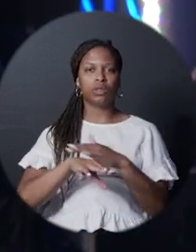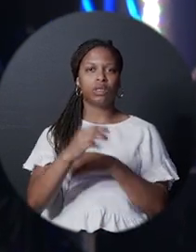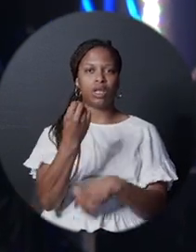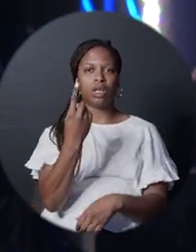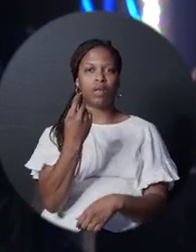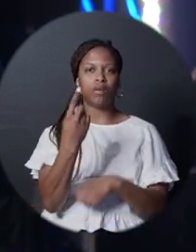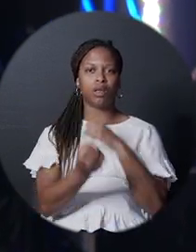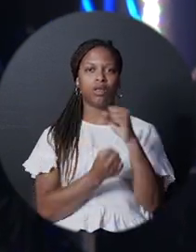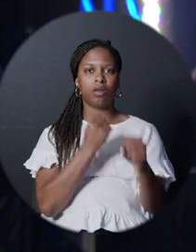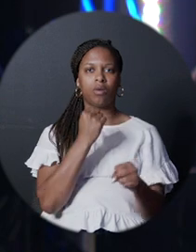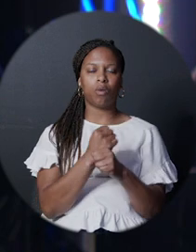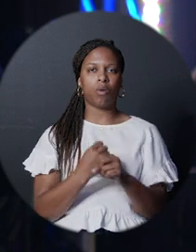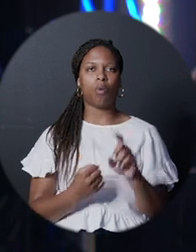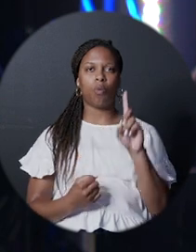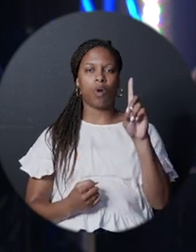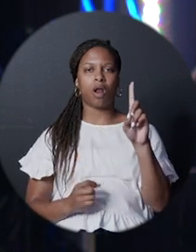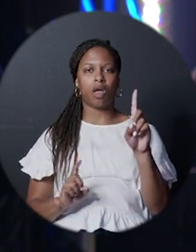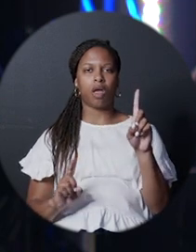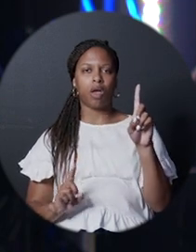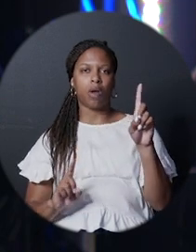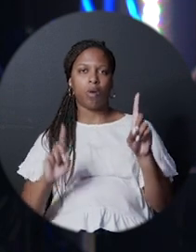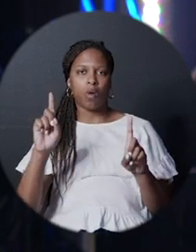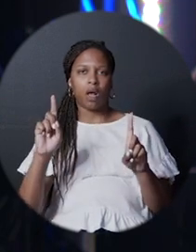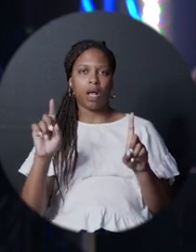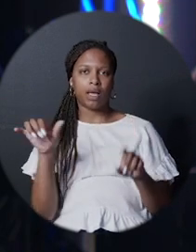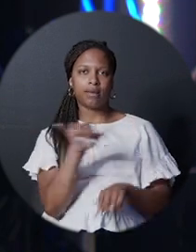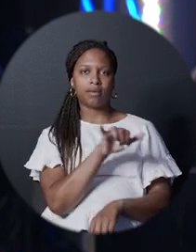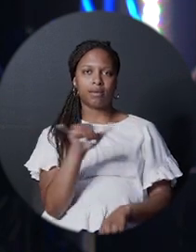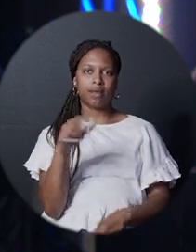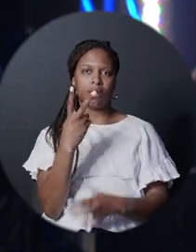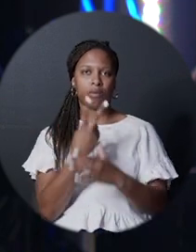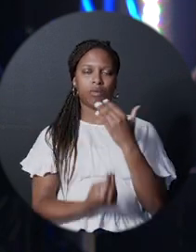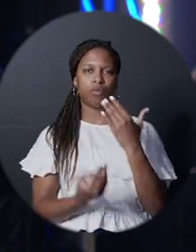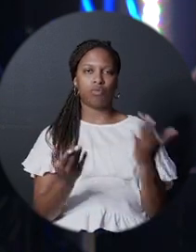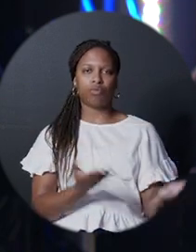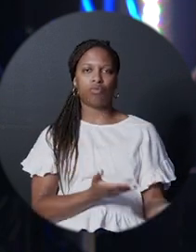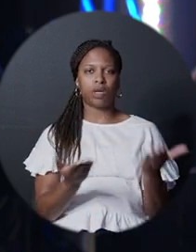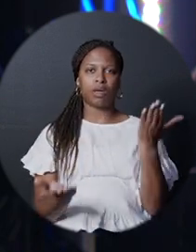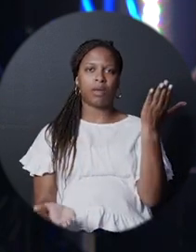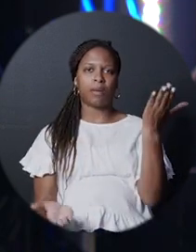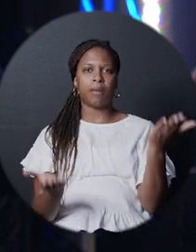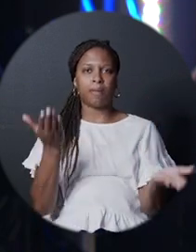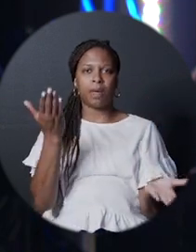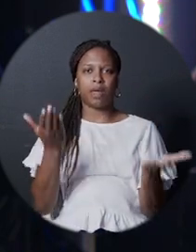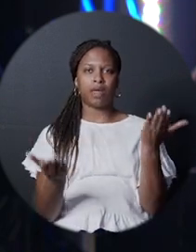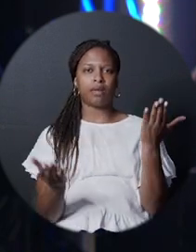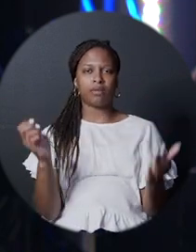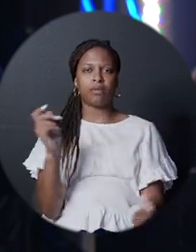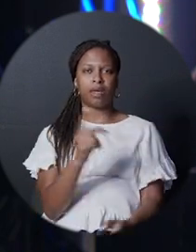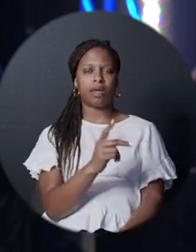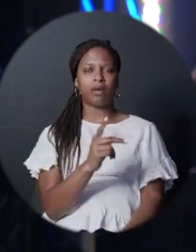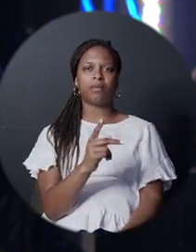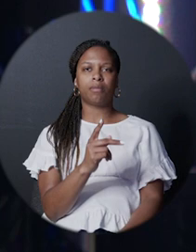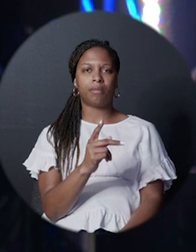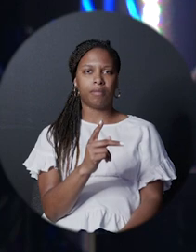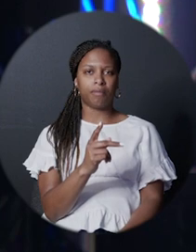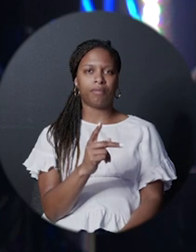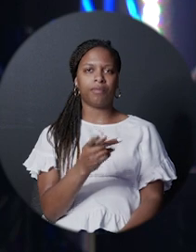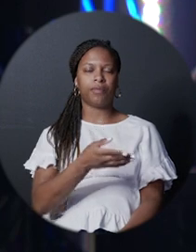is in its 11th year, 1-1. It's the same on both sides. He says, I'm bringing balance back.